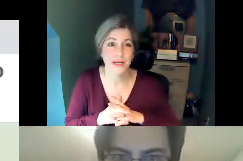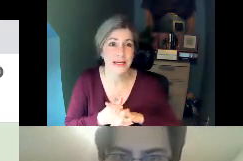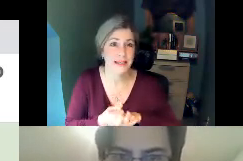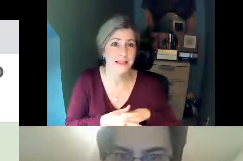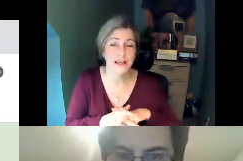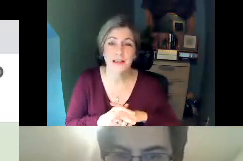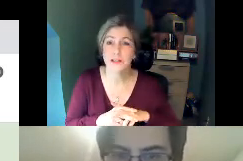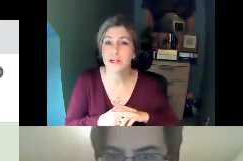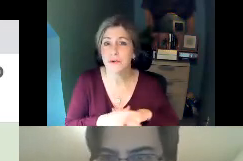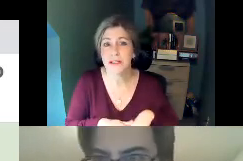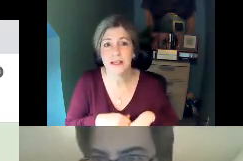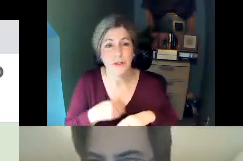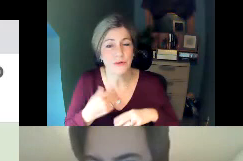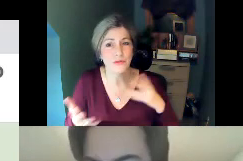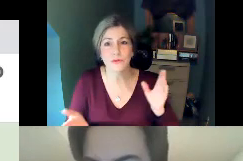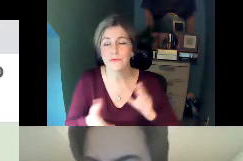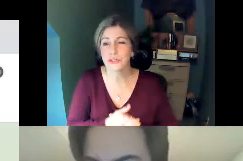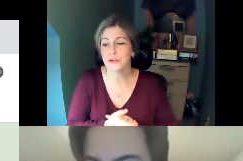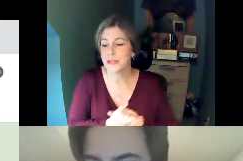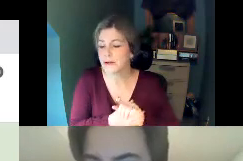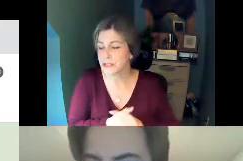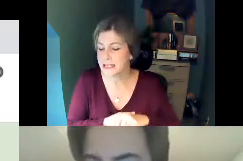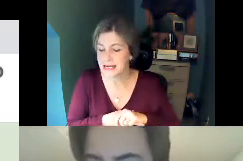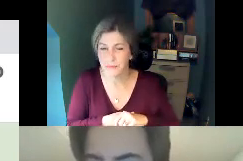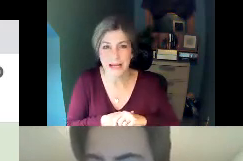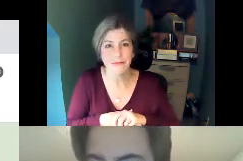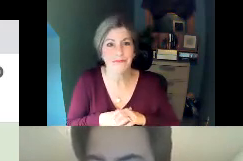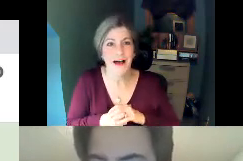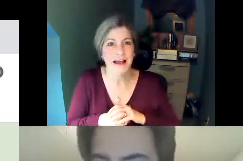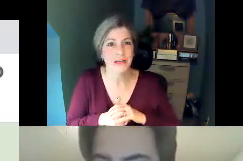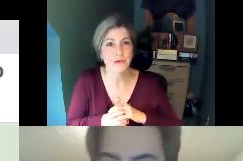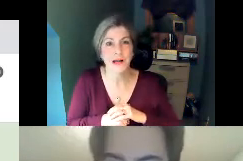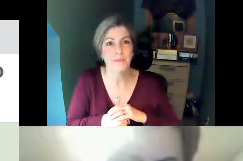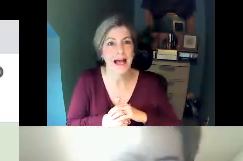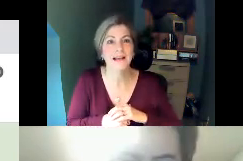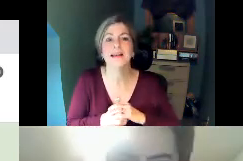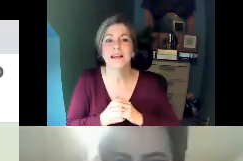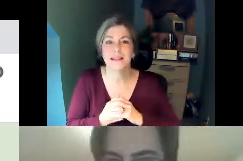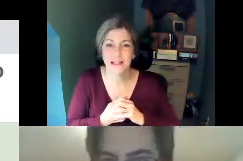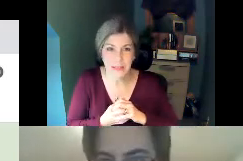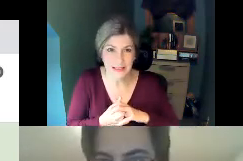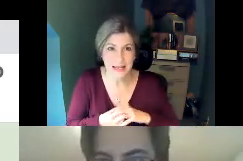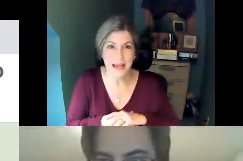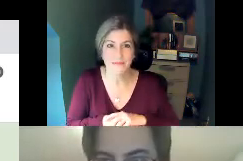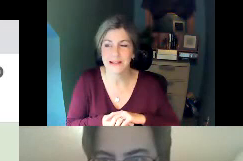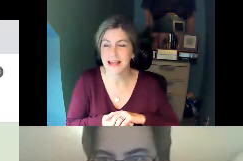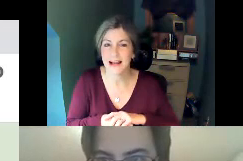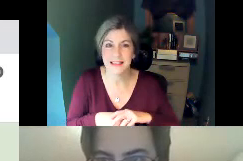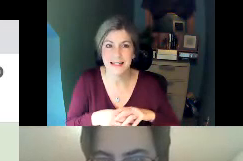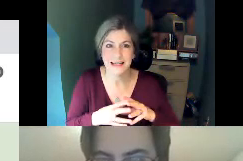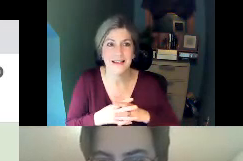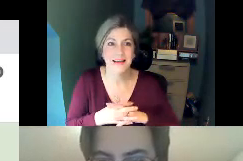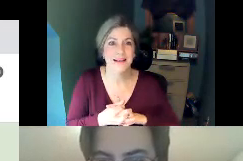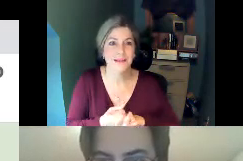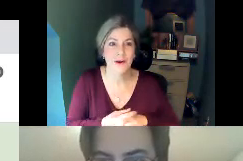all your kids. Students, if you go to school for 2 years and take a break for five and you come back, it's going to be the same FSA